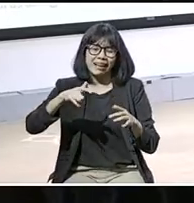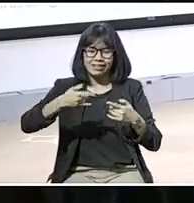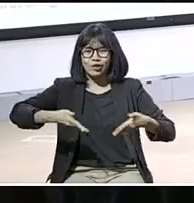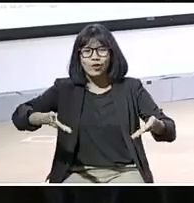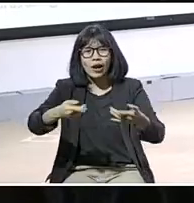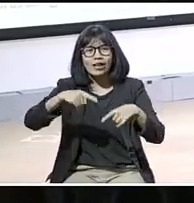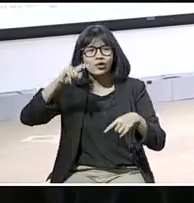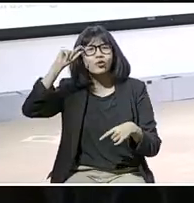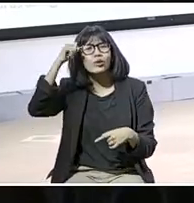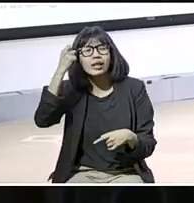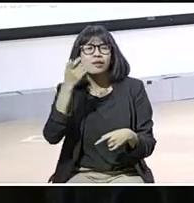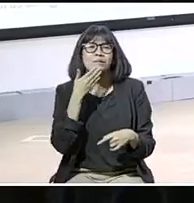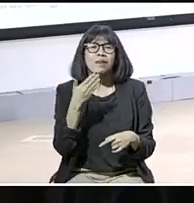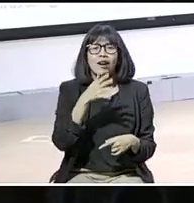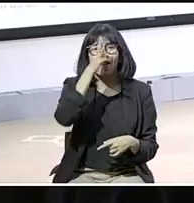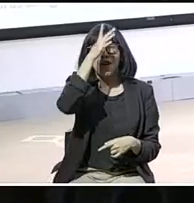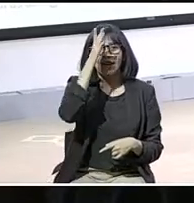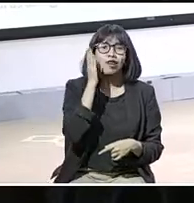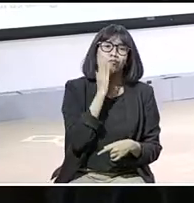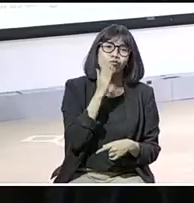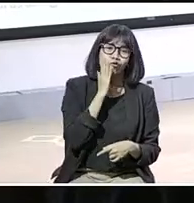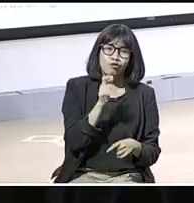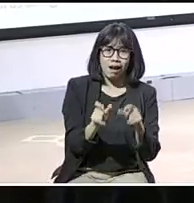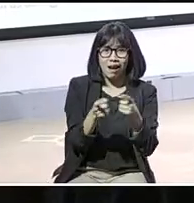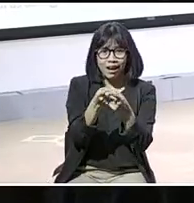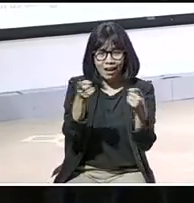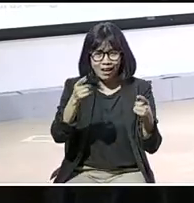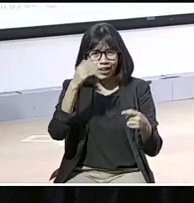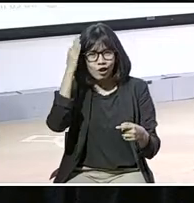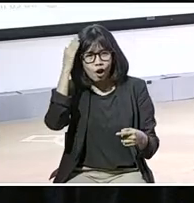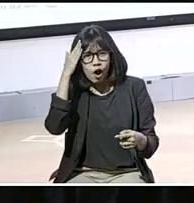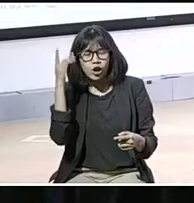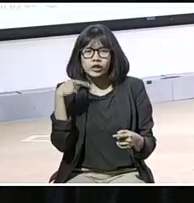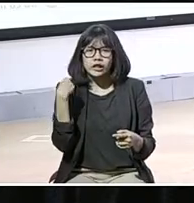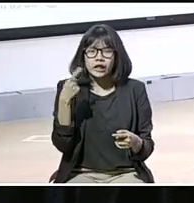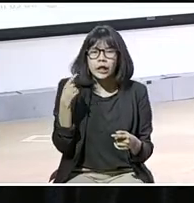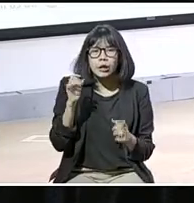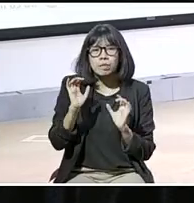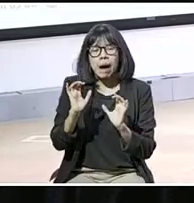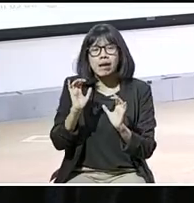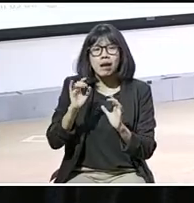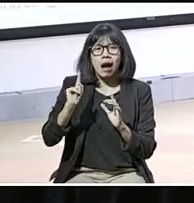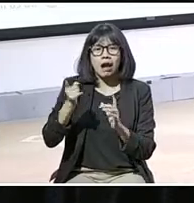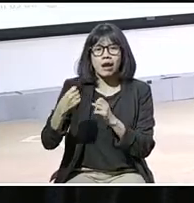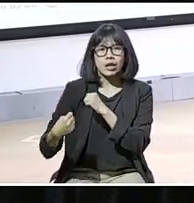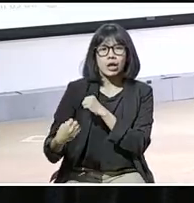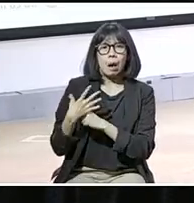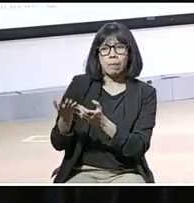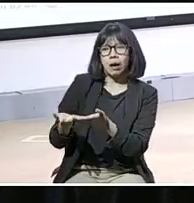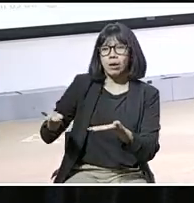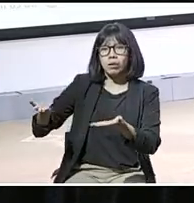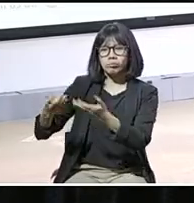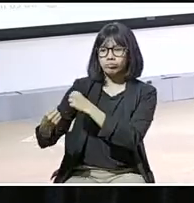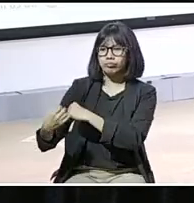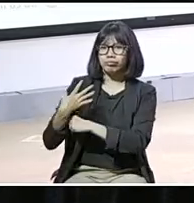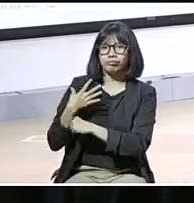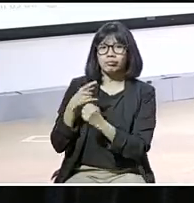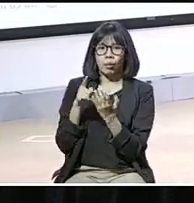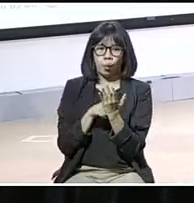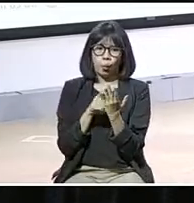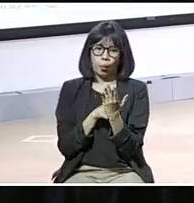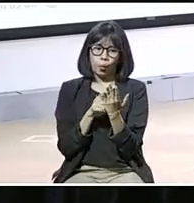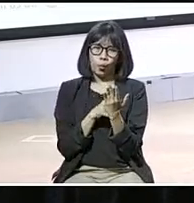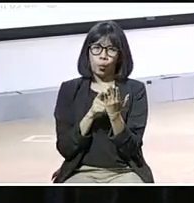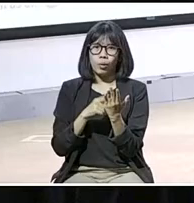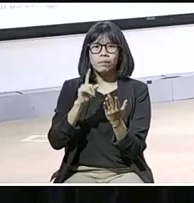know, young people, you know, you guys have so much external stimulus, and a lot of that revolves around